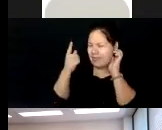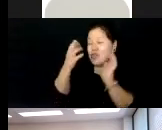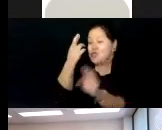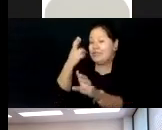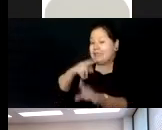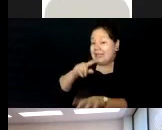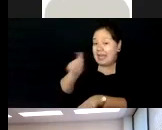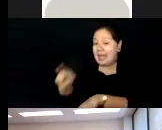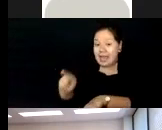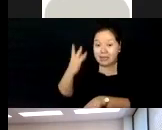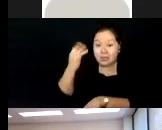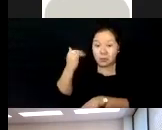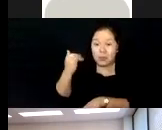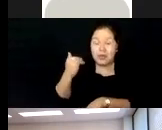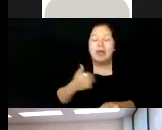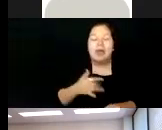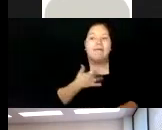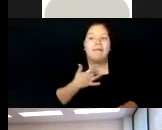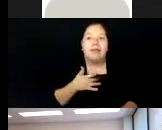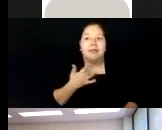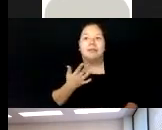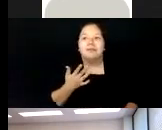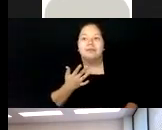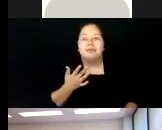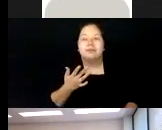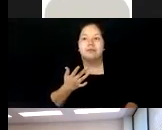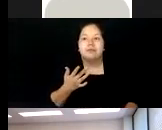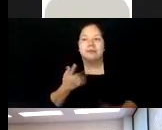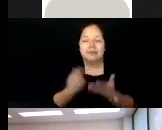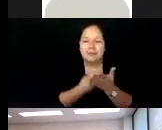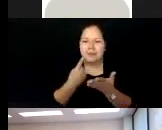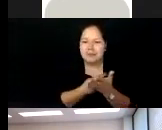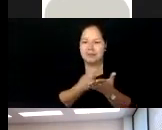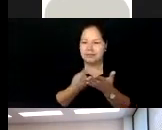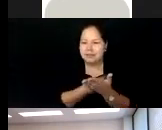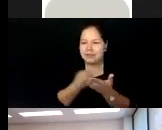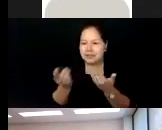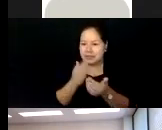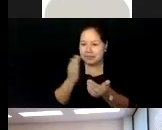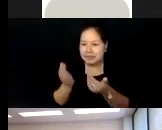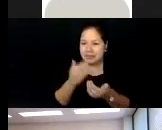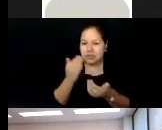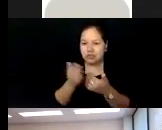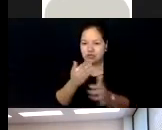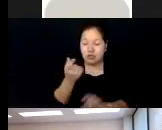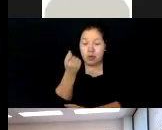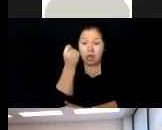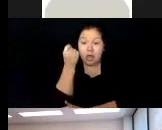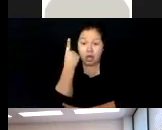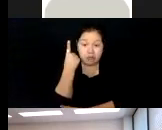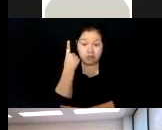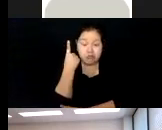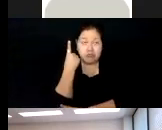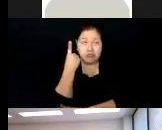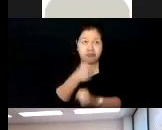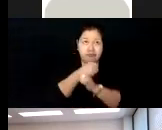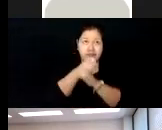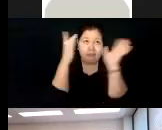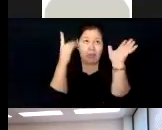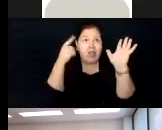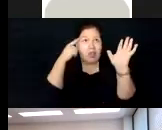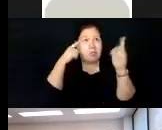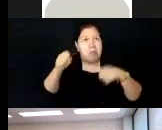that is I think it's sometimes easy to understand or think that we understand